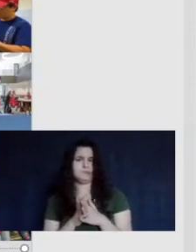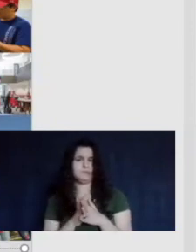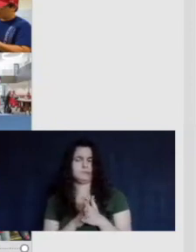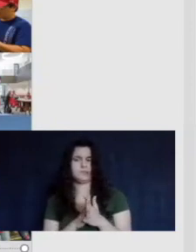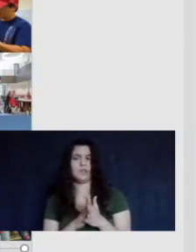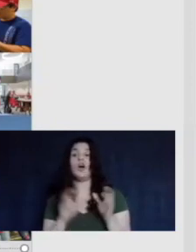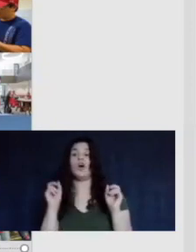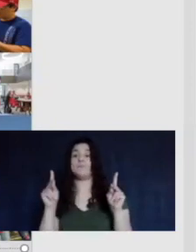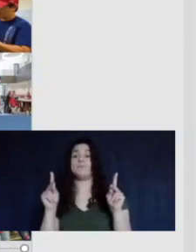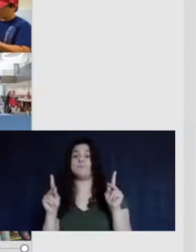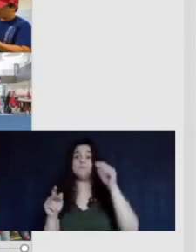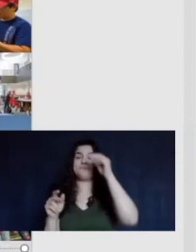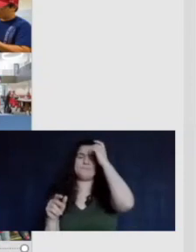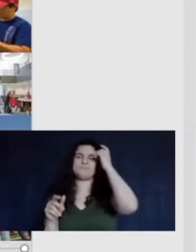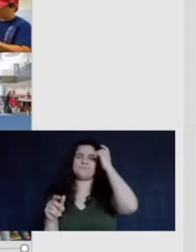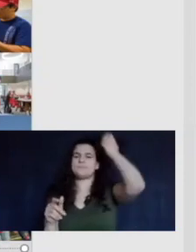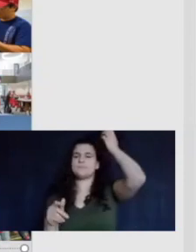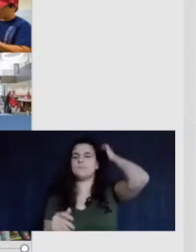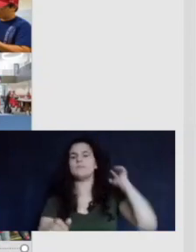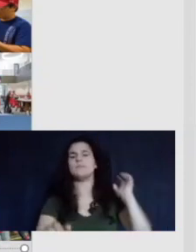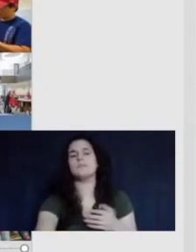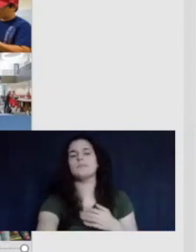okay.